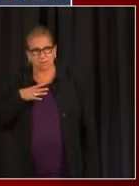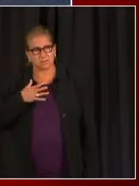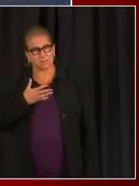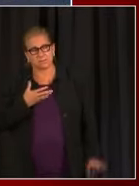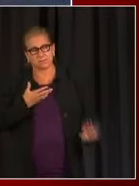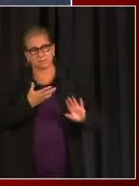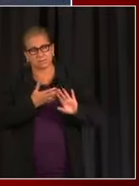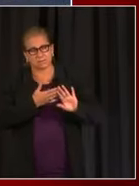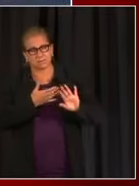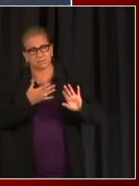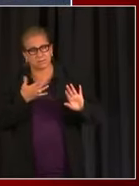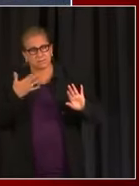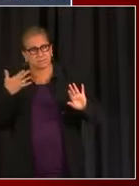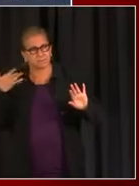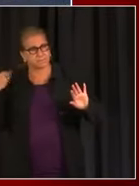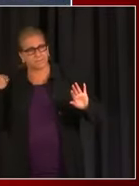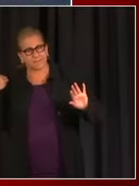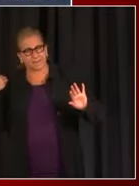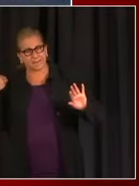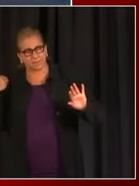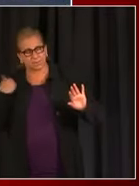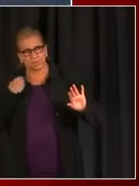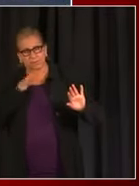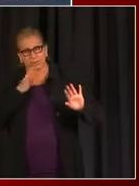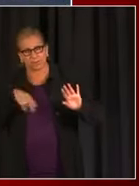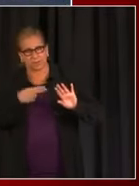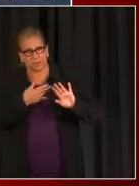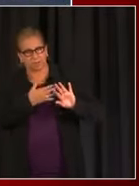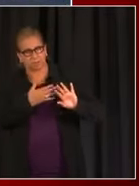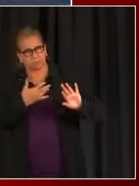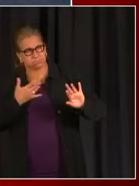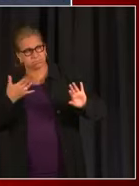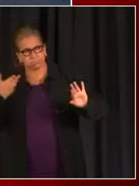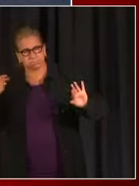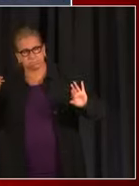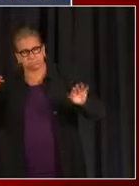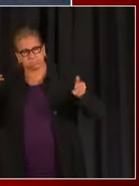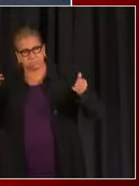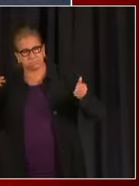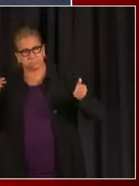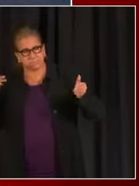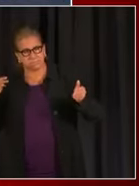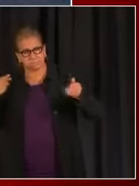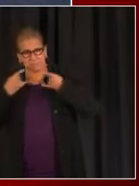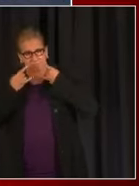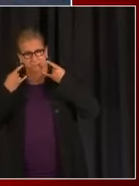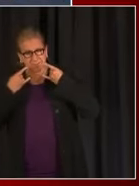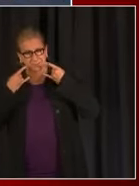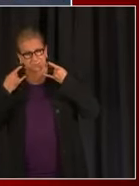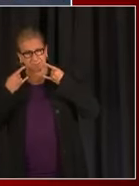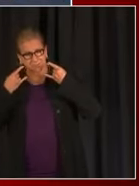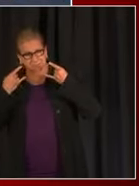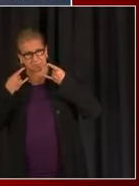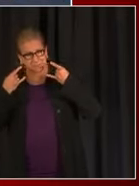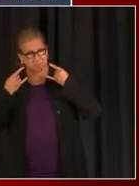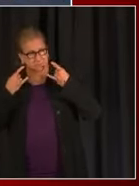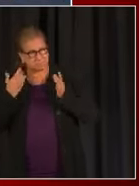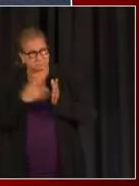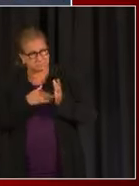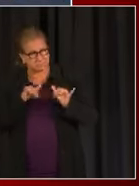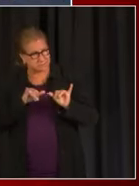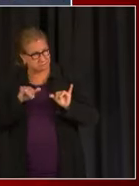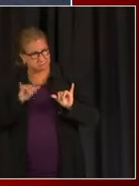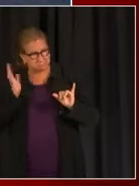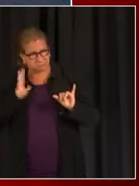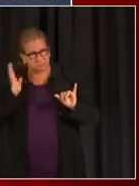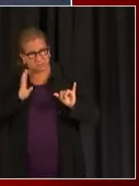the masks now, and I guess one question becomes, people are going to be wondering, how far back could we go with restrictions? Is everything on the table at this point,